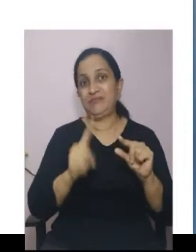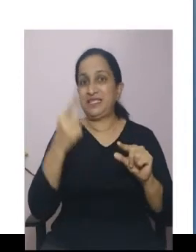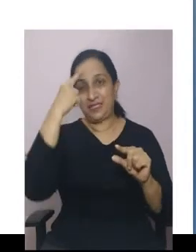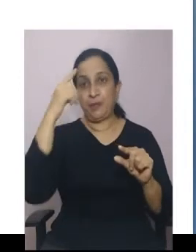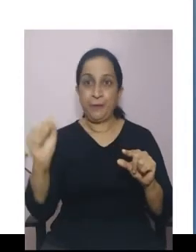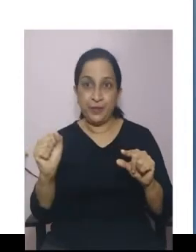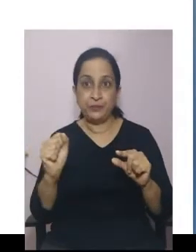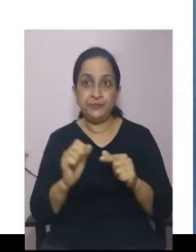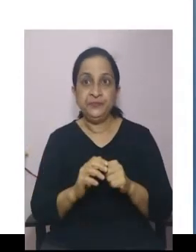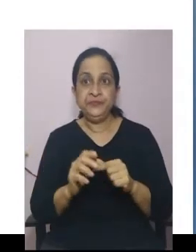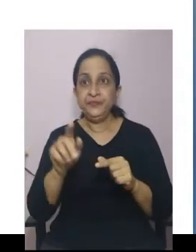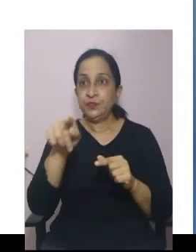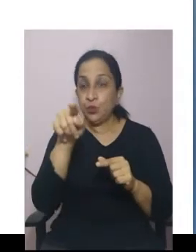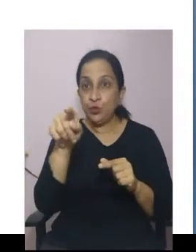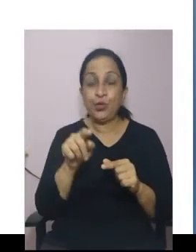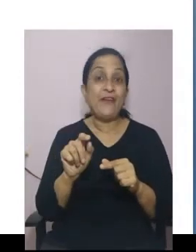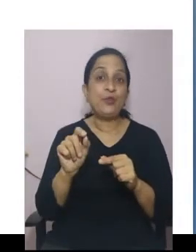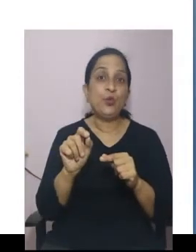it should be